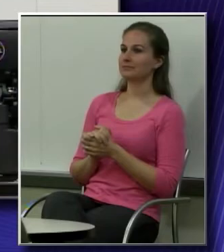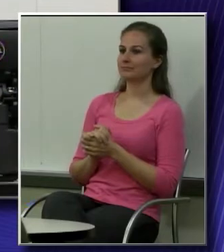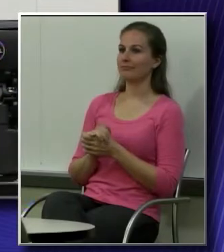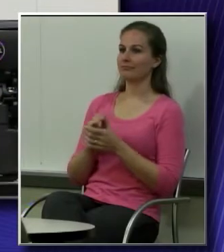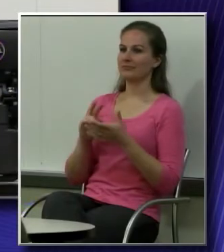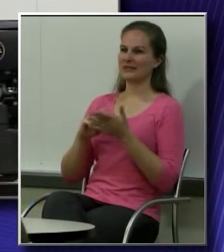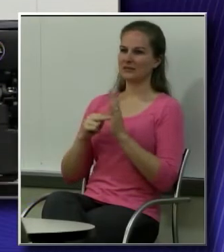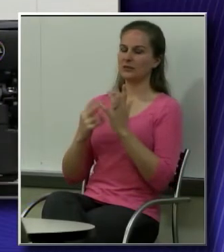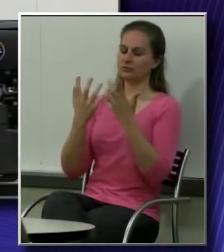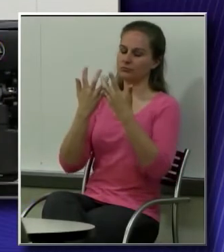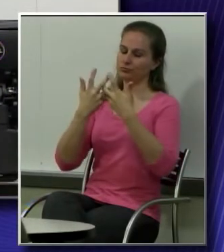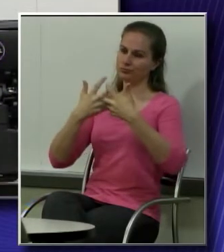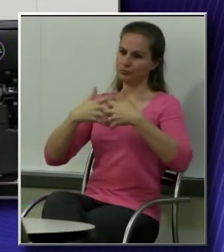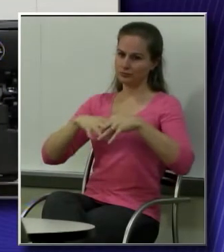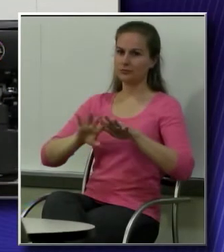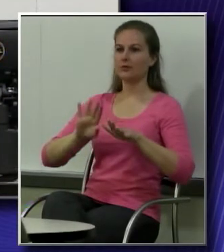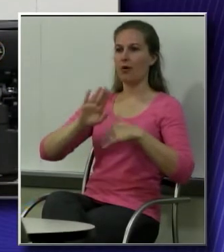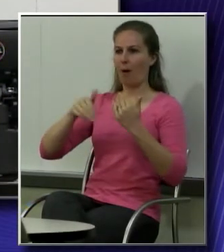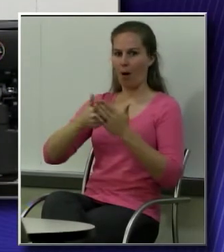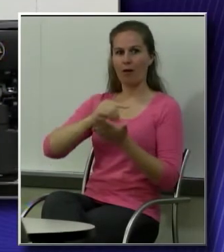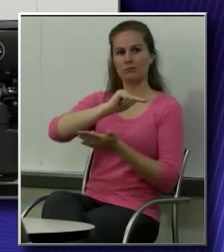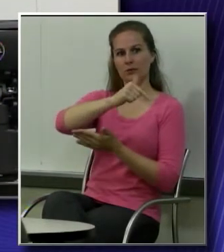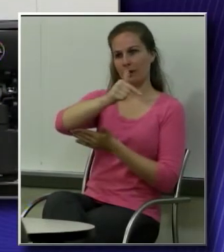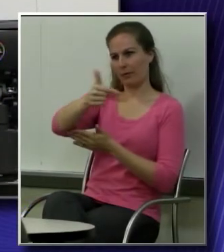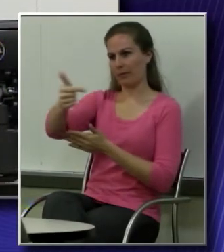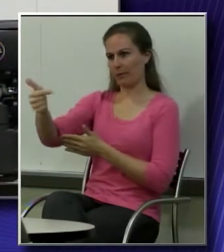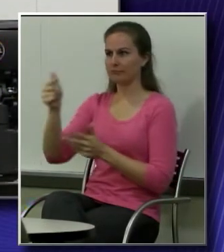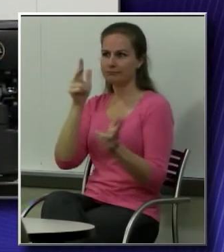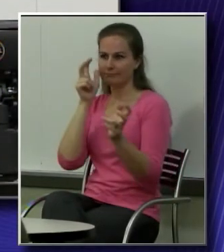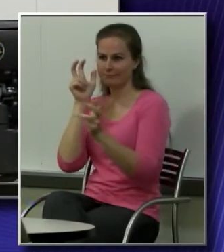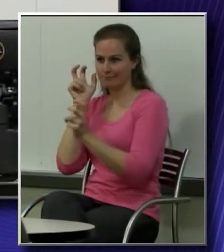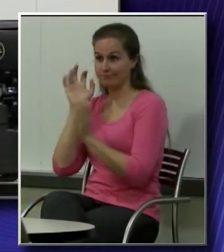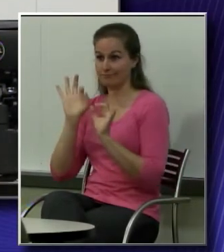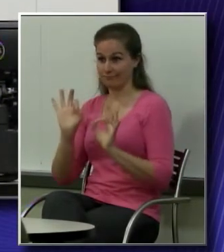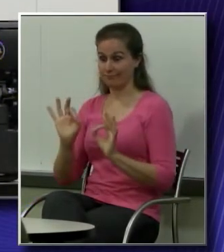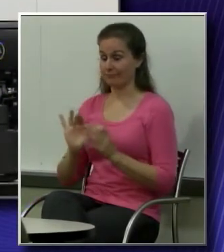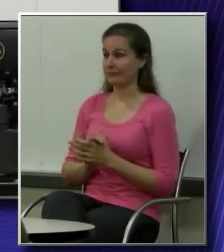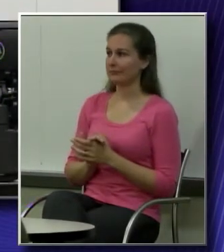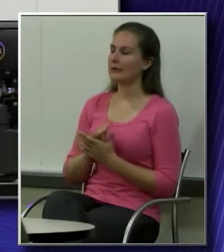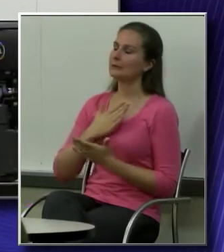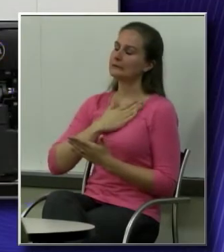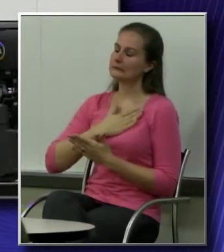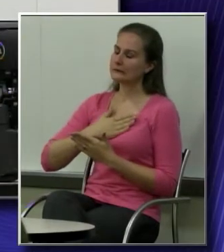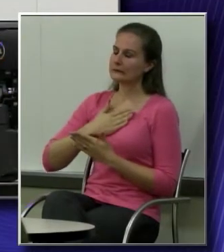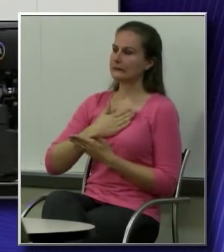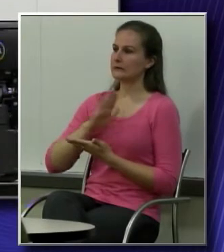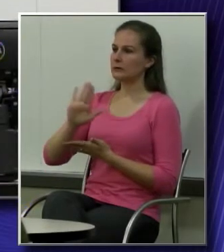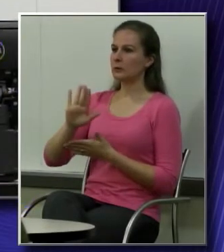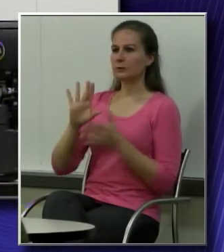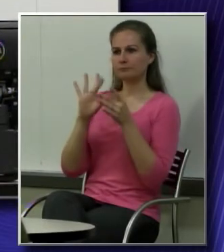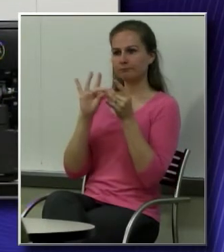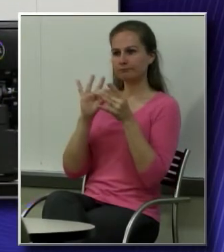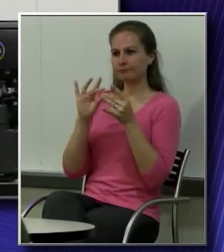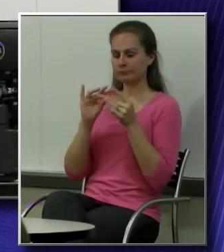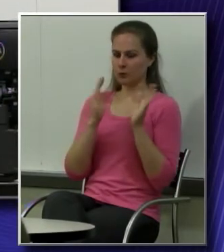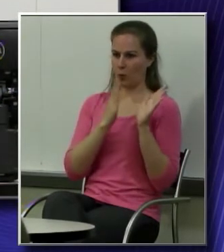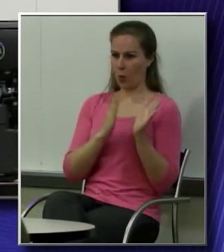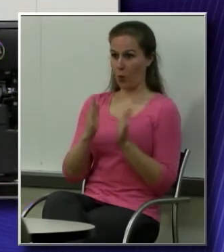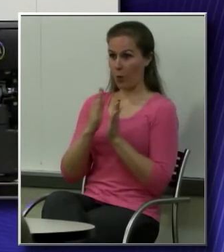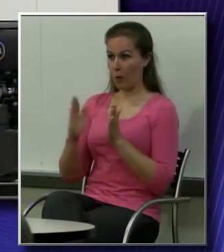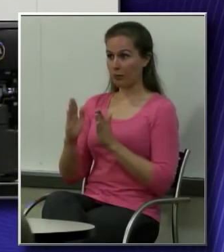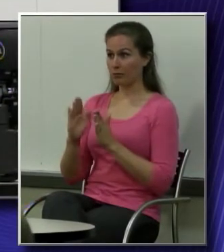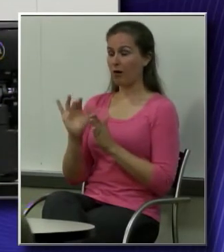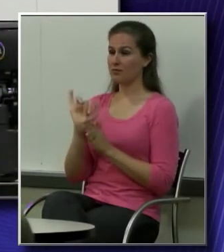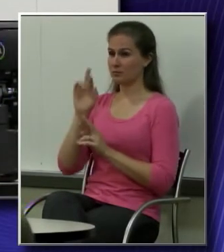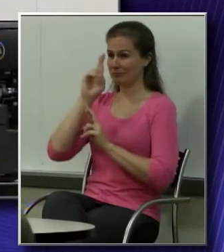who wishes to speak make comments. I urge you to be organized and respect the time limits which